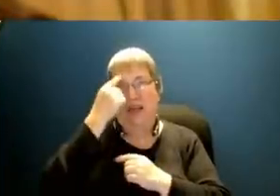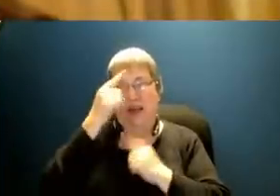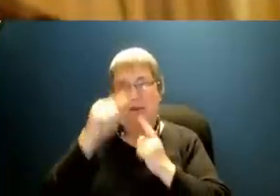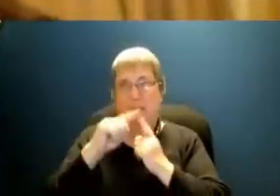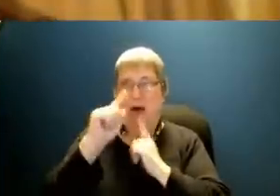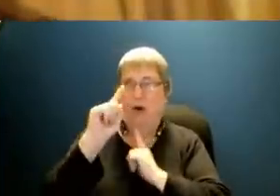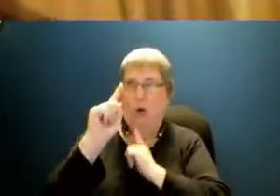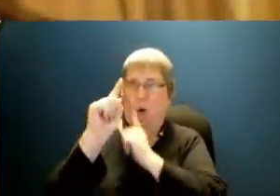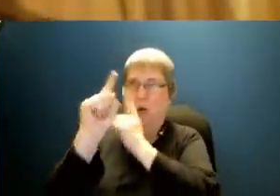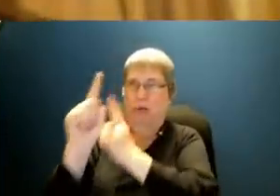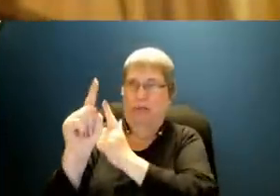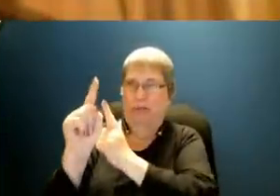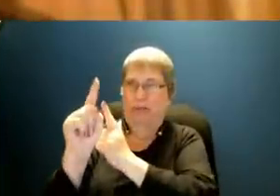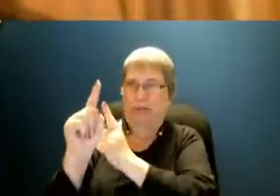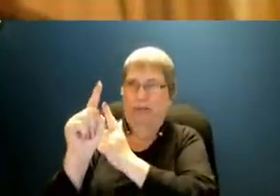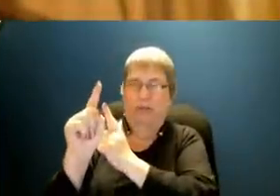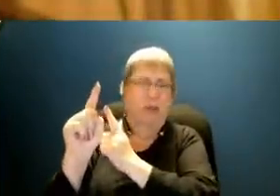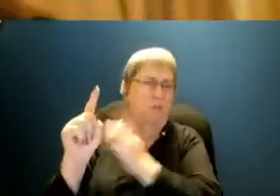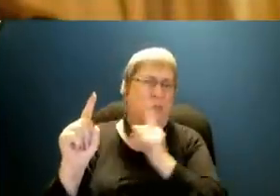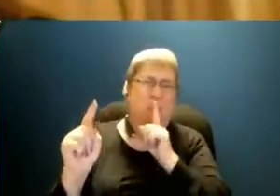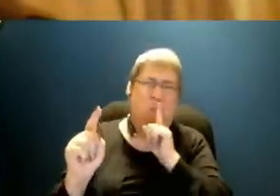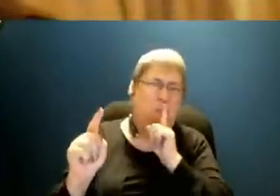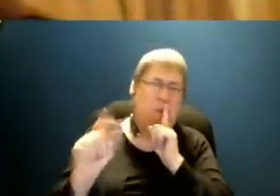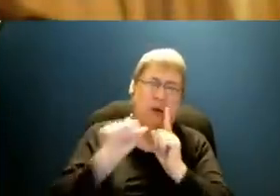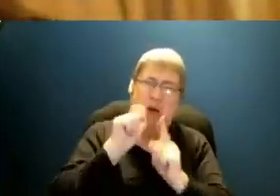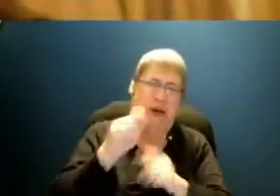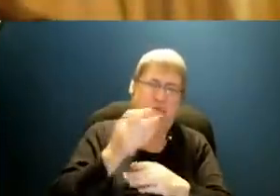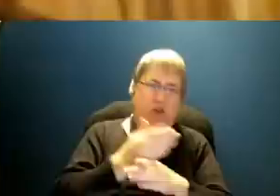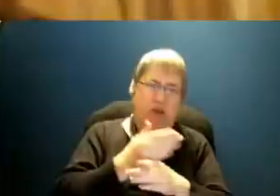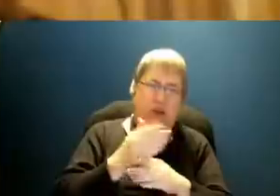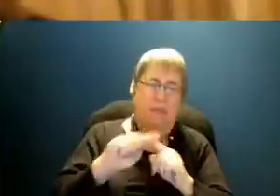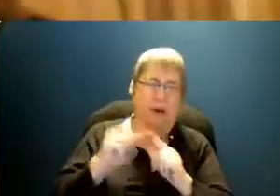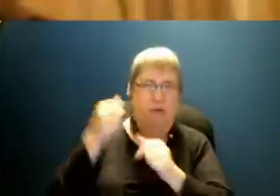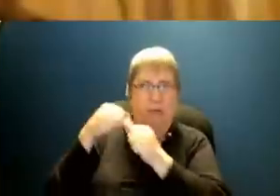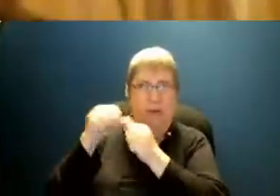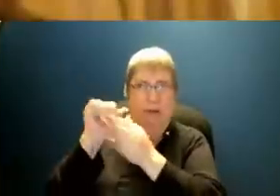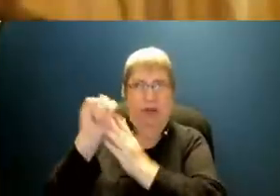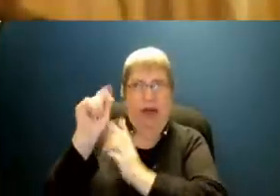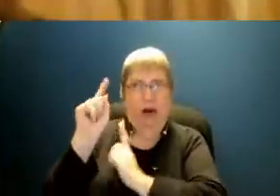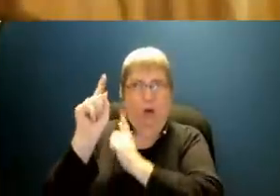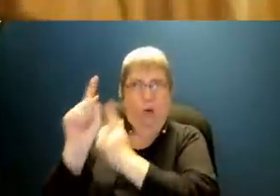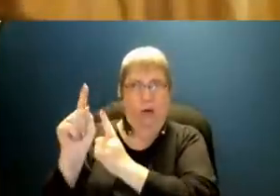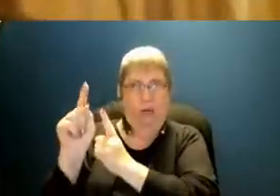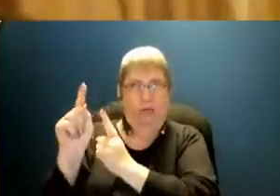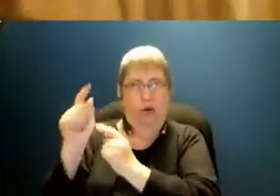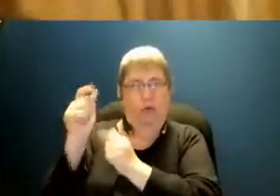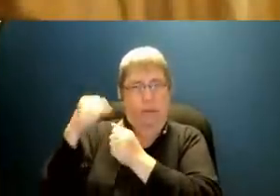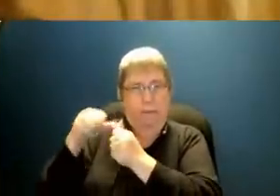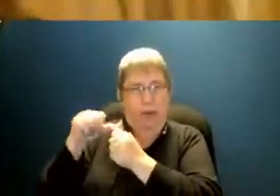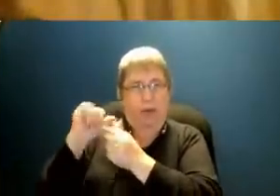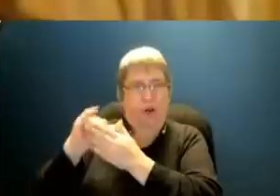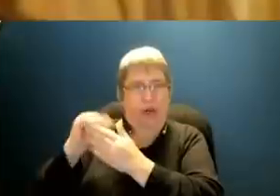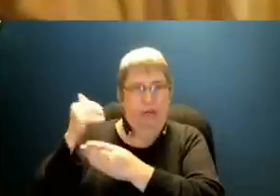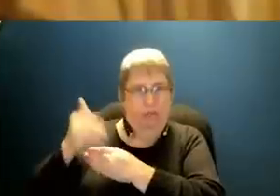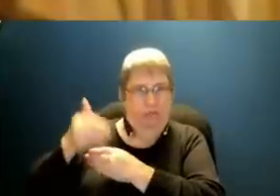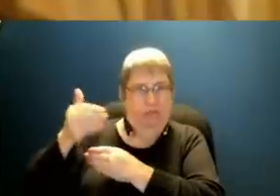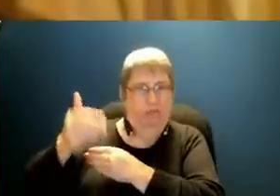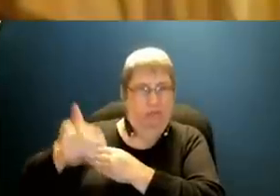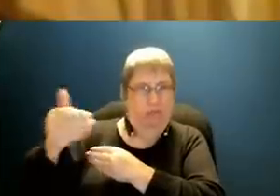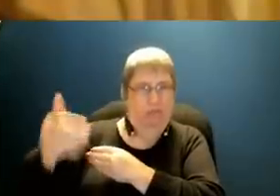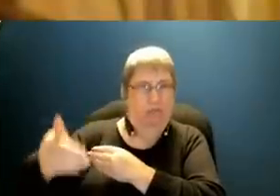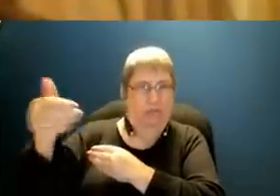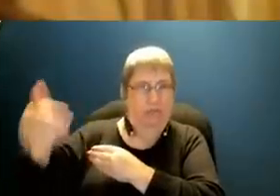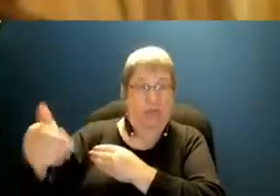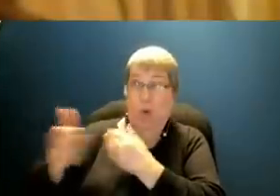achieve. You don't have to share it with anyone. Just keep it in mind and remind yourself of it regularly. Whatever that goal